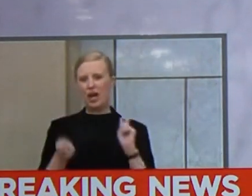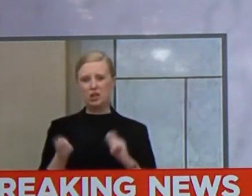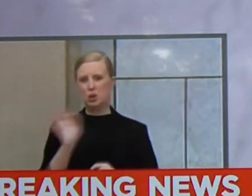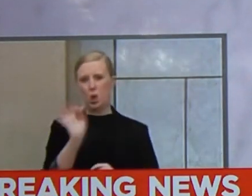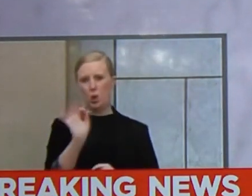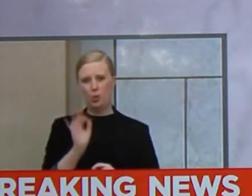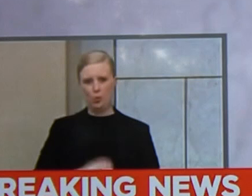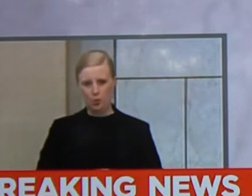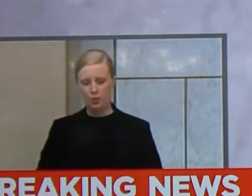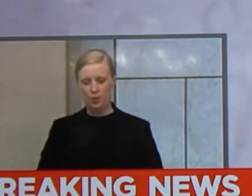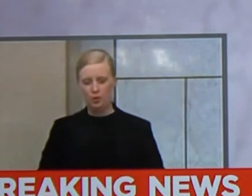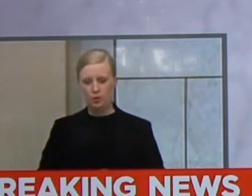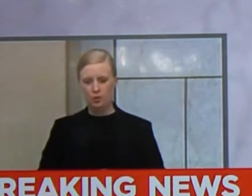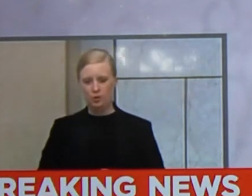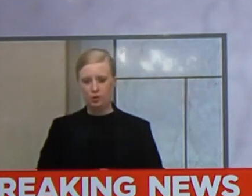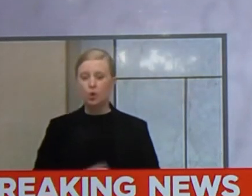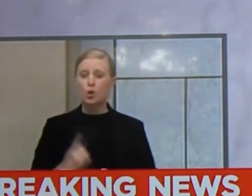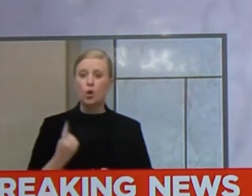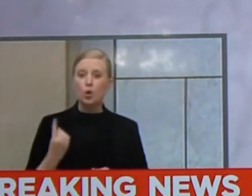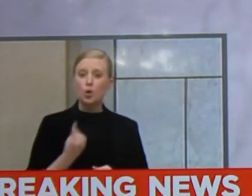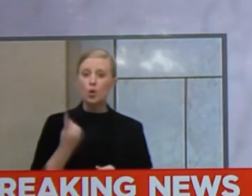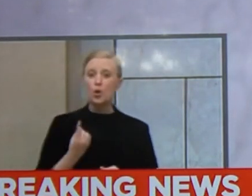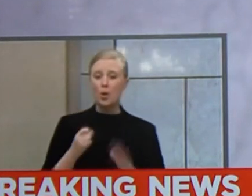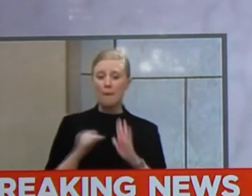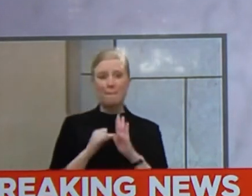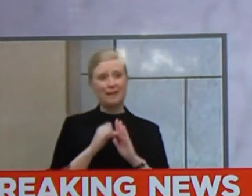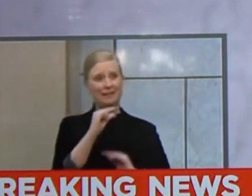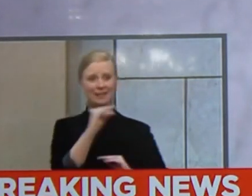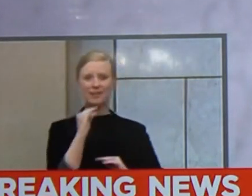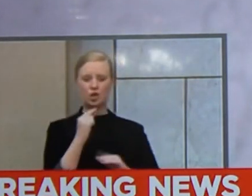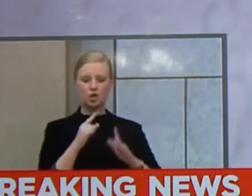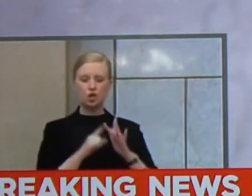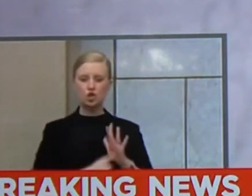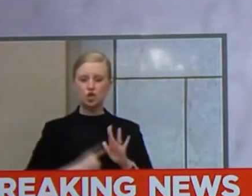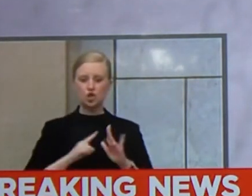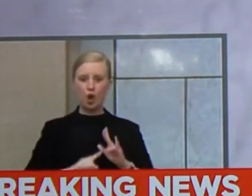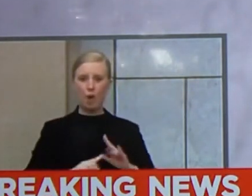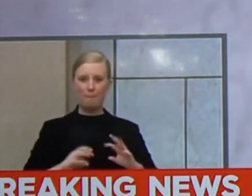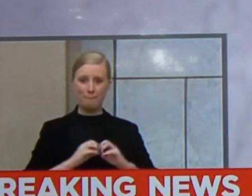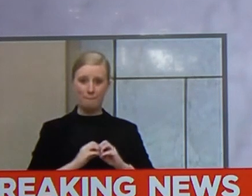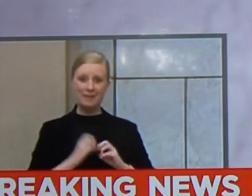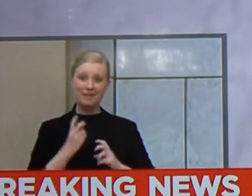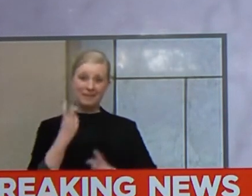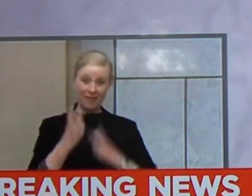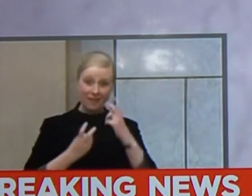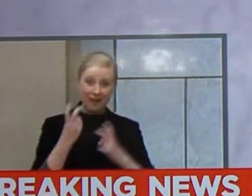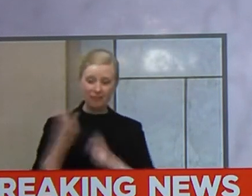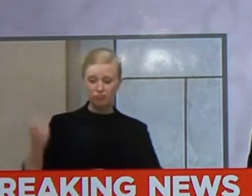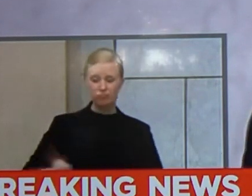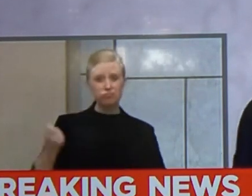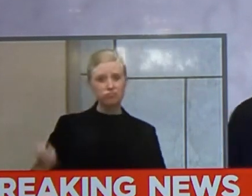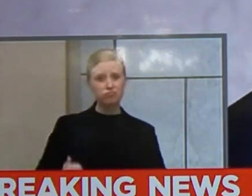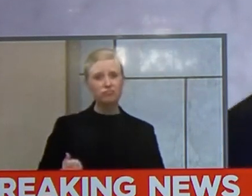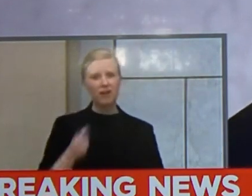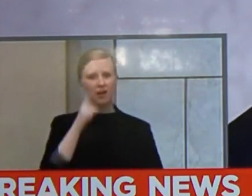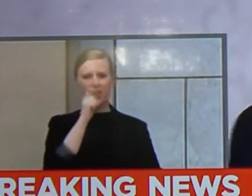are clearly in a position of financial distress, and there are other broader rules that apply, and the Commissioner will continue to exercise